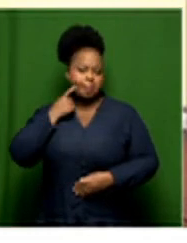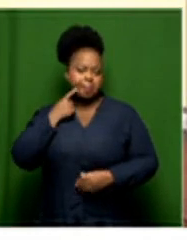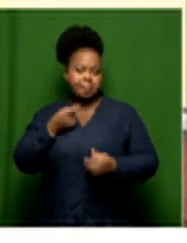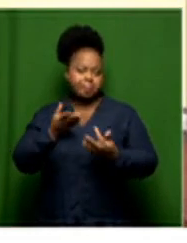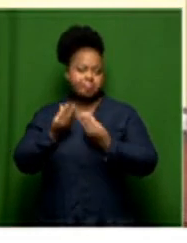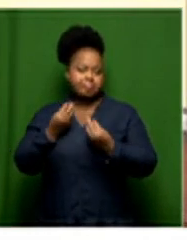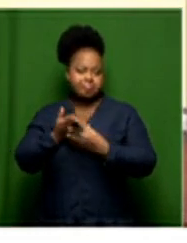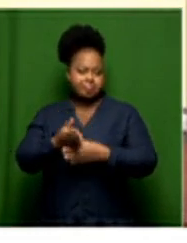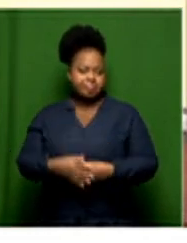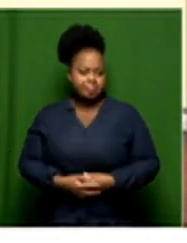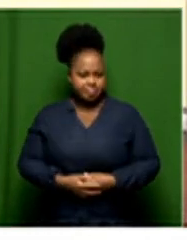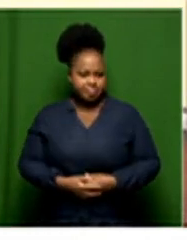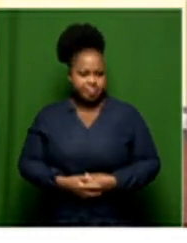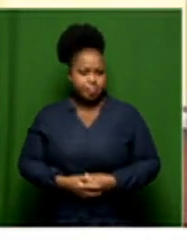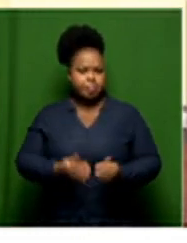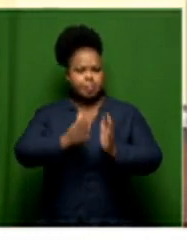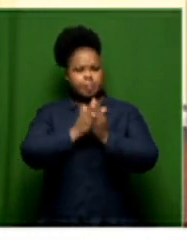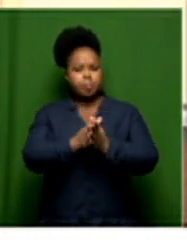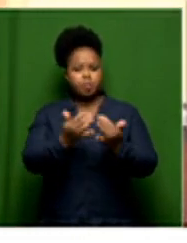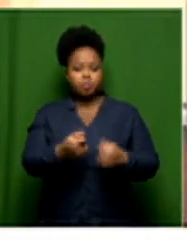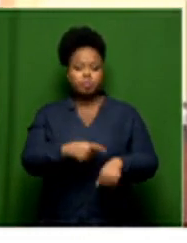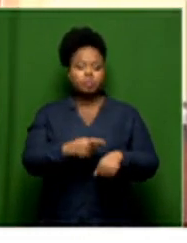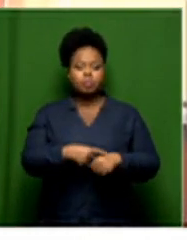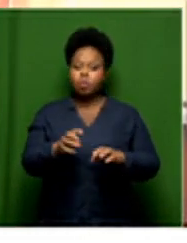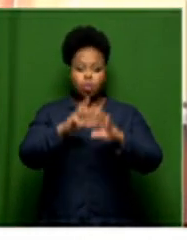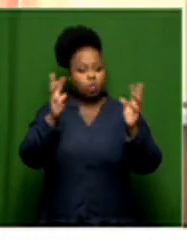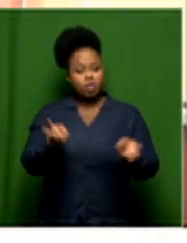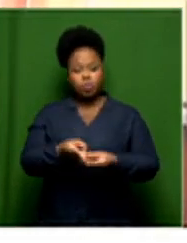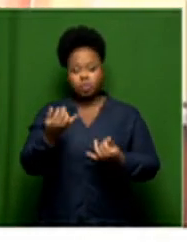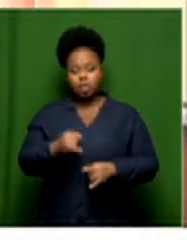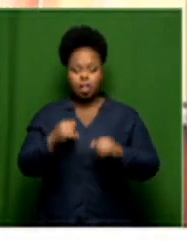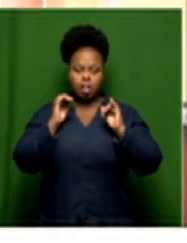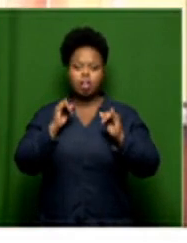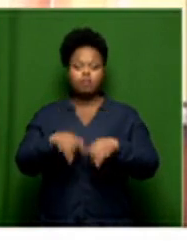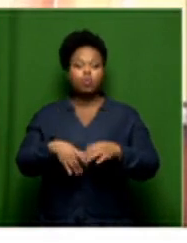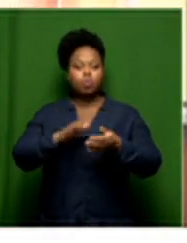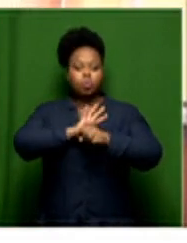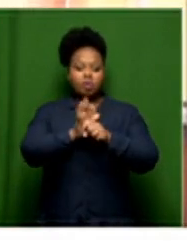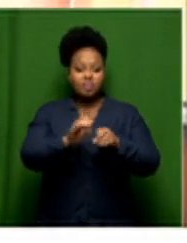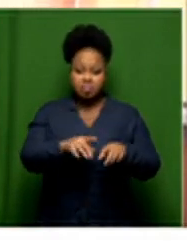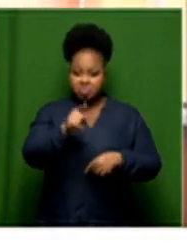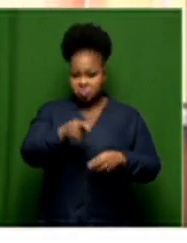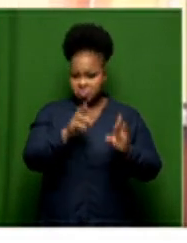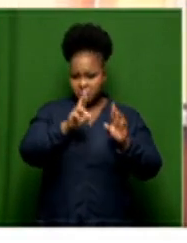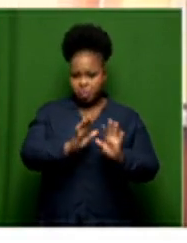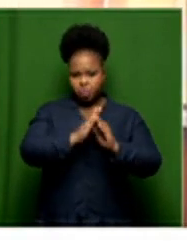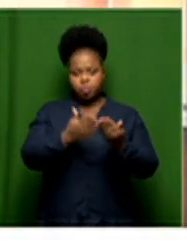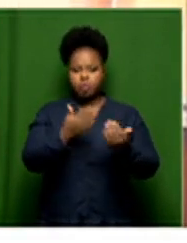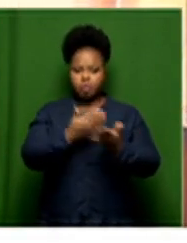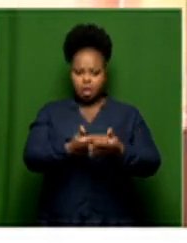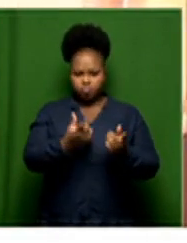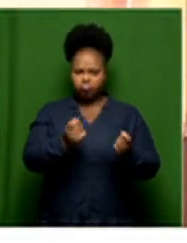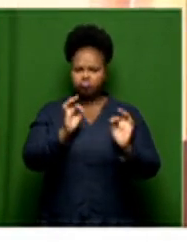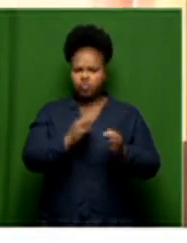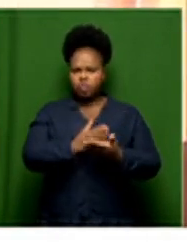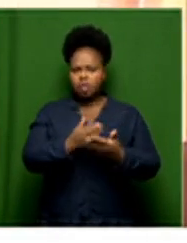get. Okay. Now, the book came out at a time when the rest of the world is still battling with the pandemic. What are you hoping that the book will do,